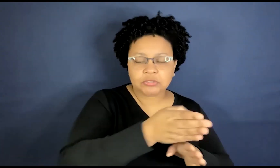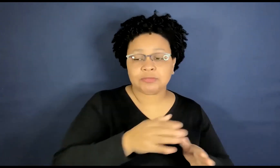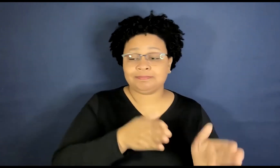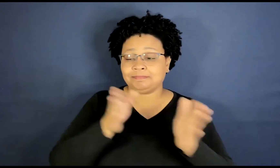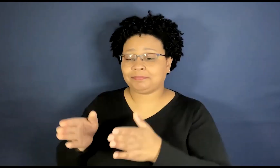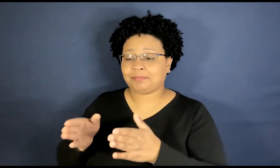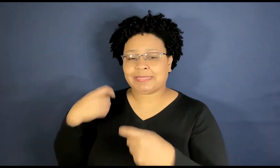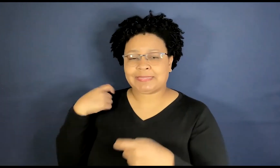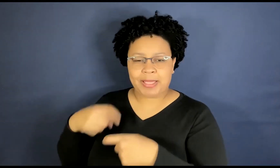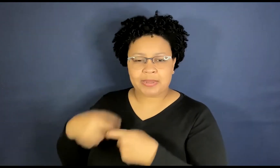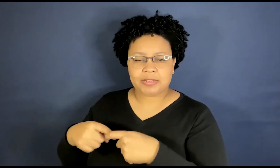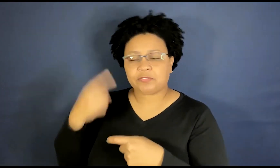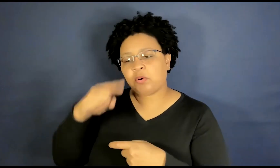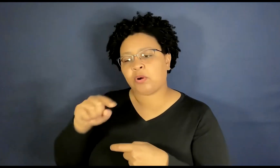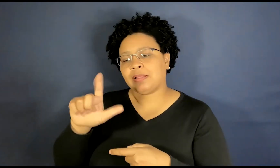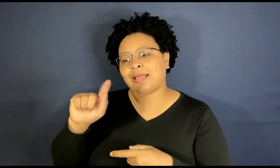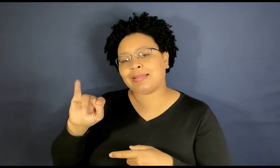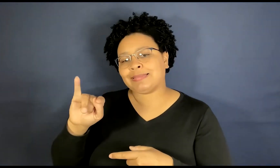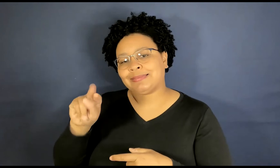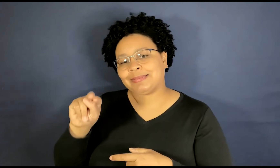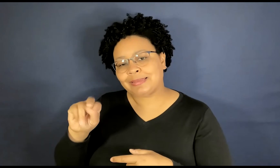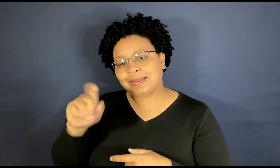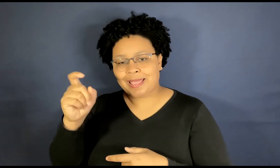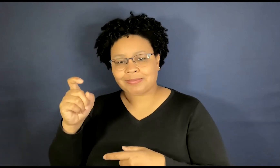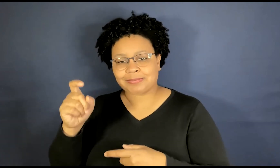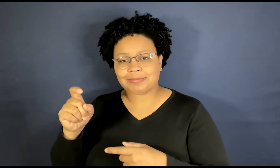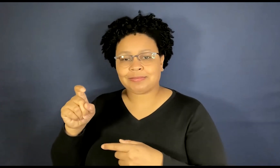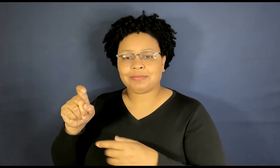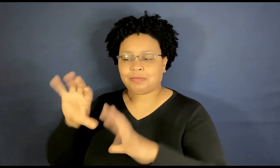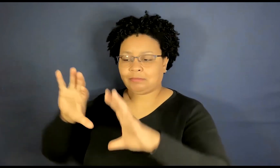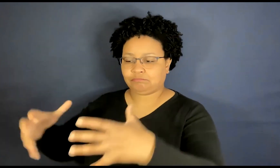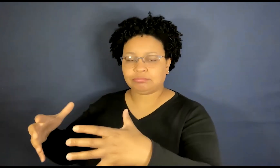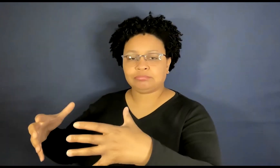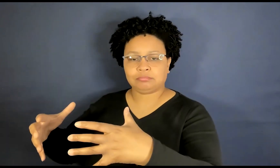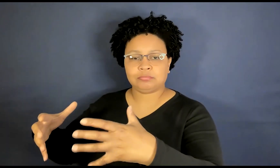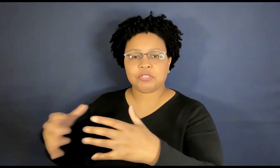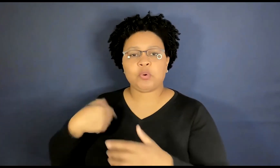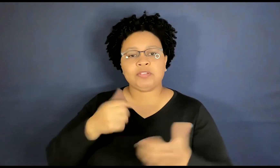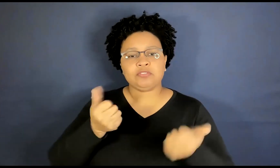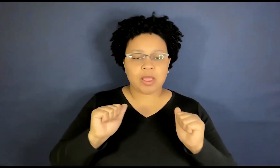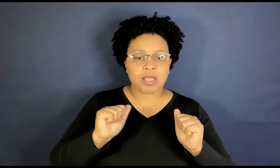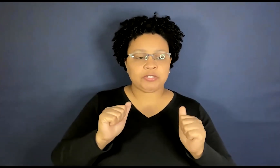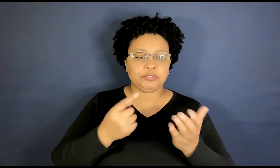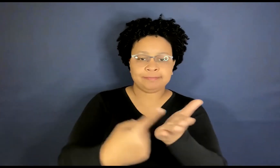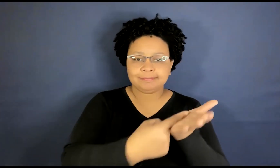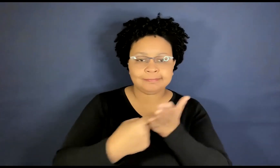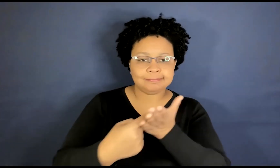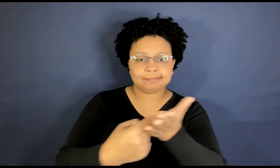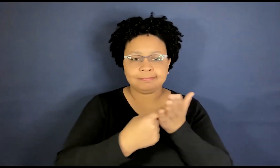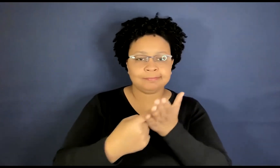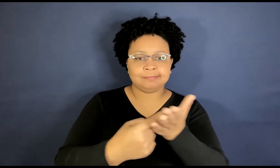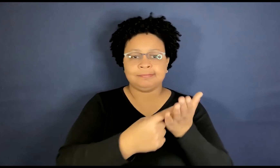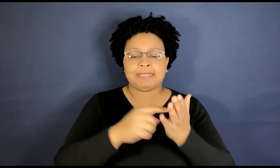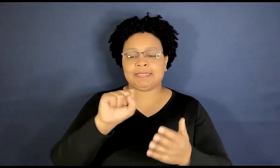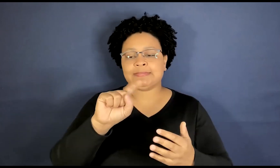are Latinx population, Spanish speaking population. And so, we try to address that, right? The stigma of disability,